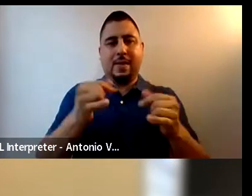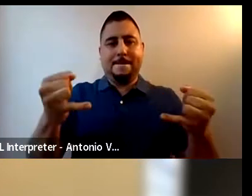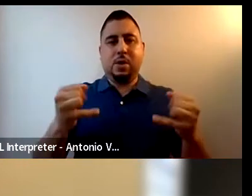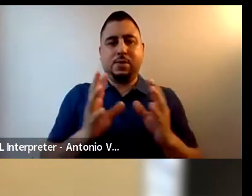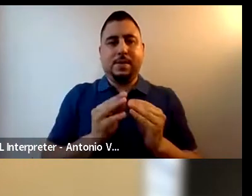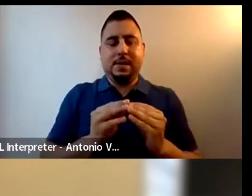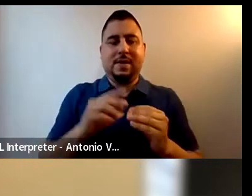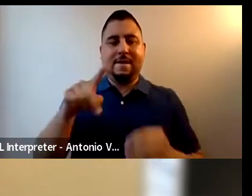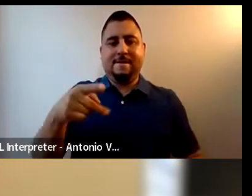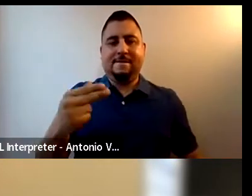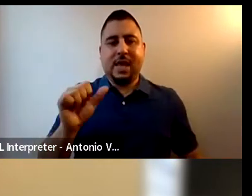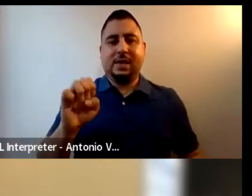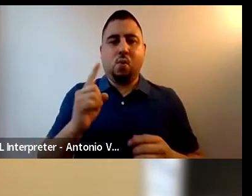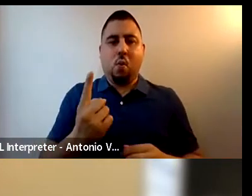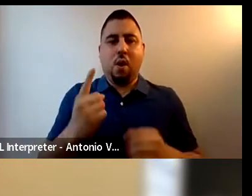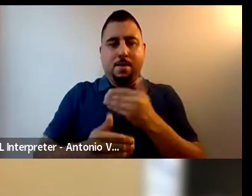held in phase one of this process.